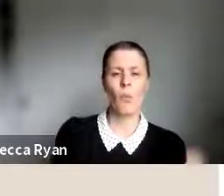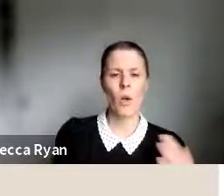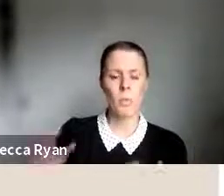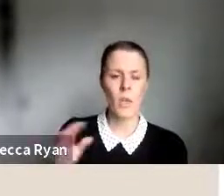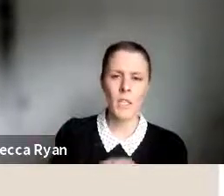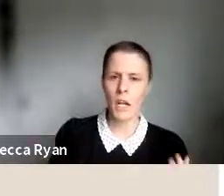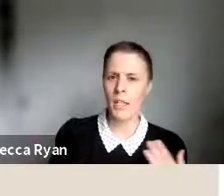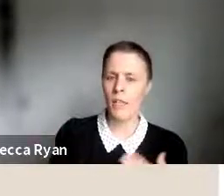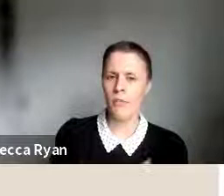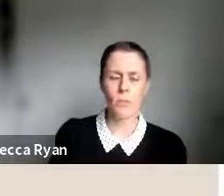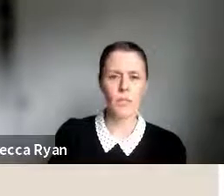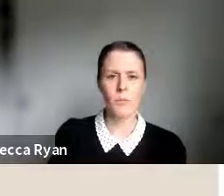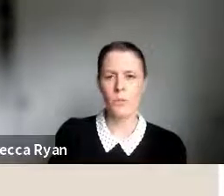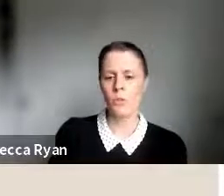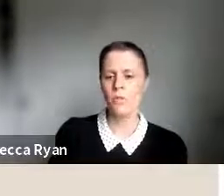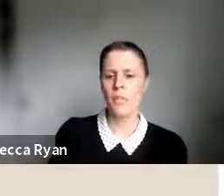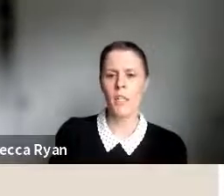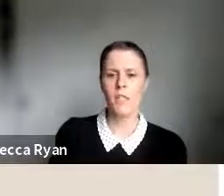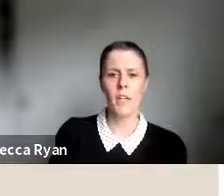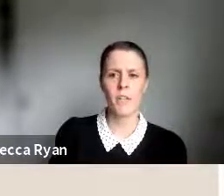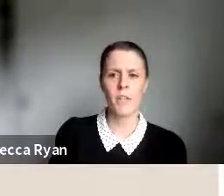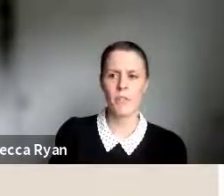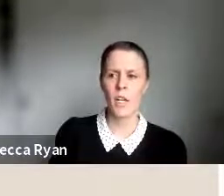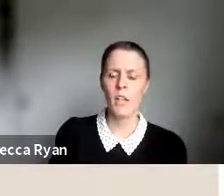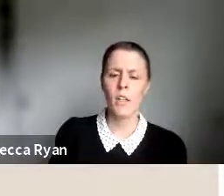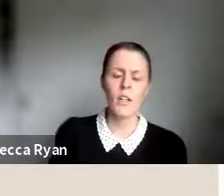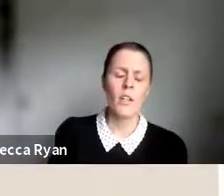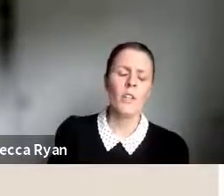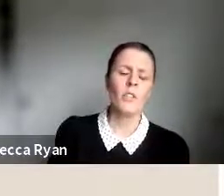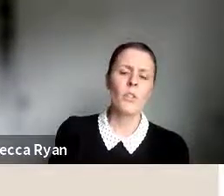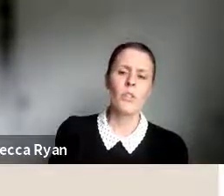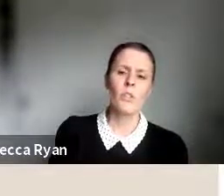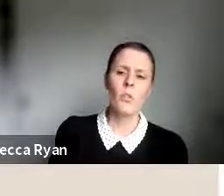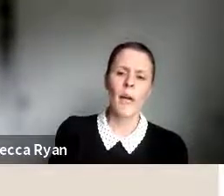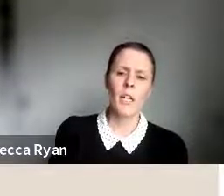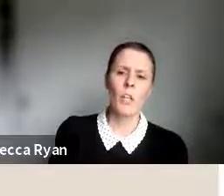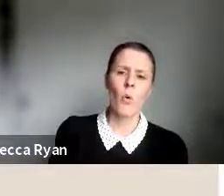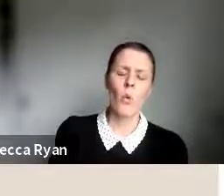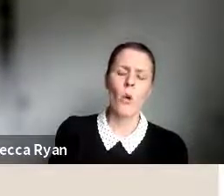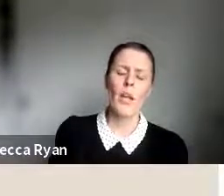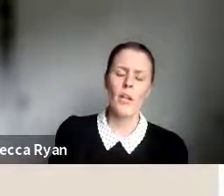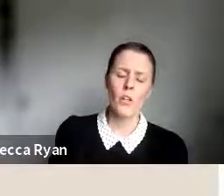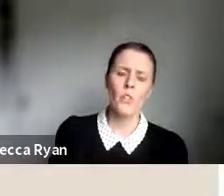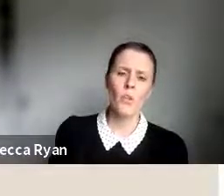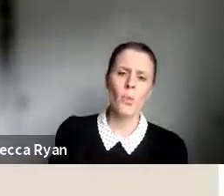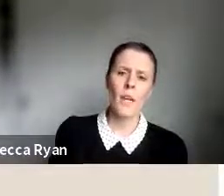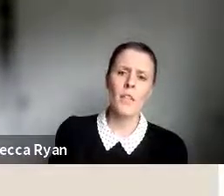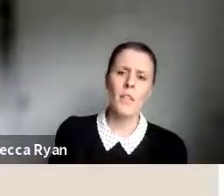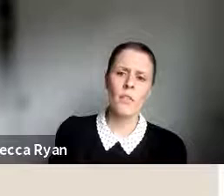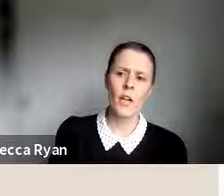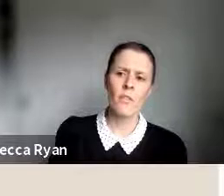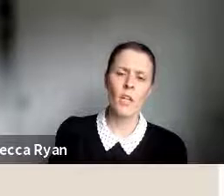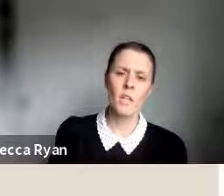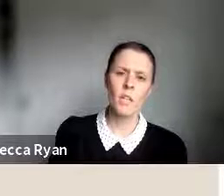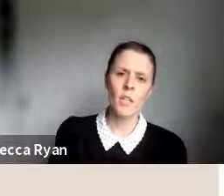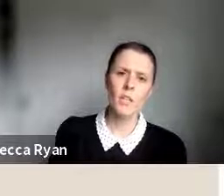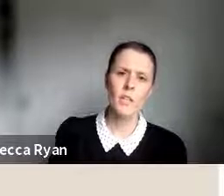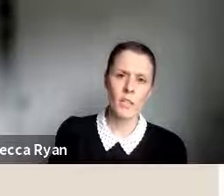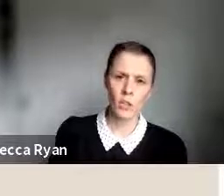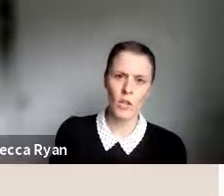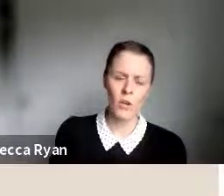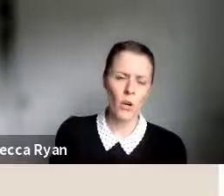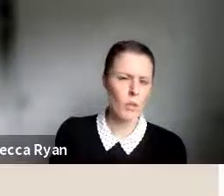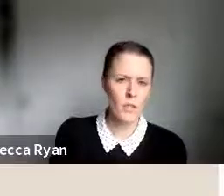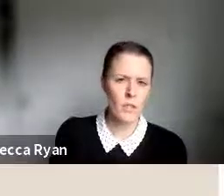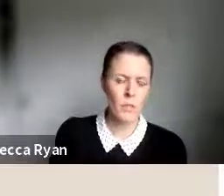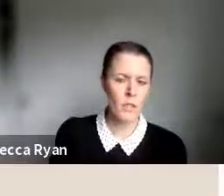same. Blood clot and flu-like symptoms are very, very different. So let's go back and ask ourselves, why did these events cause such a